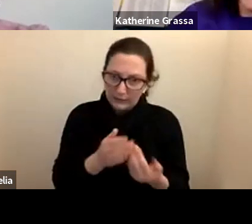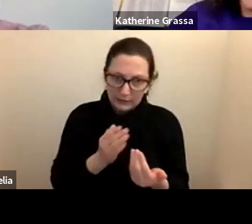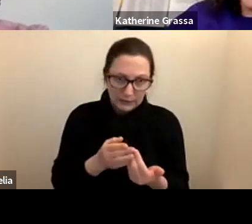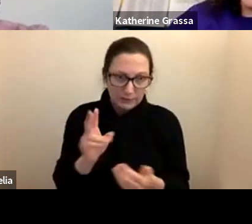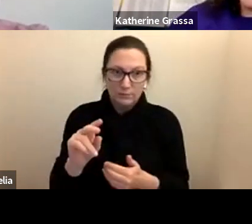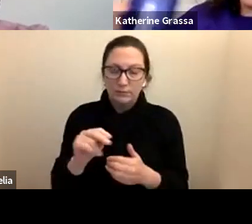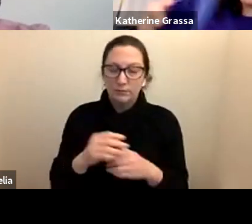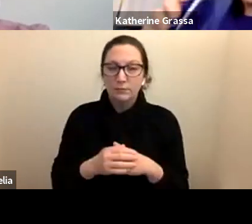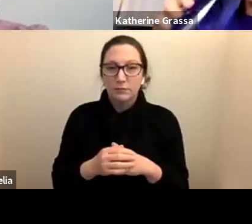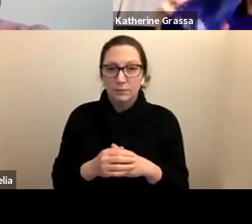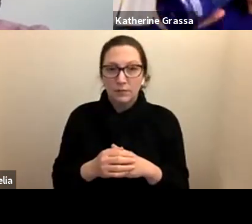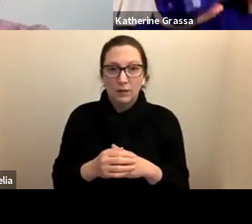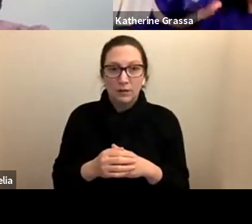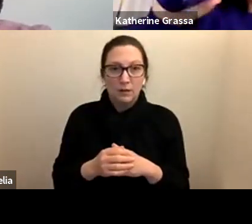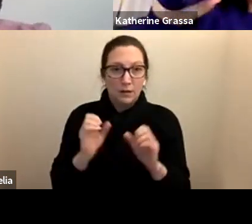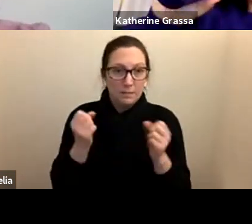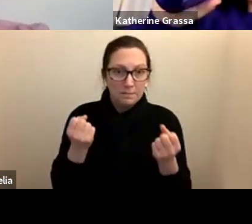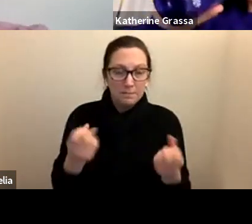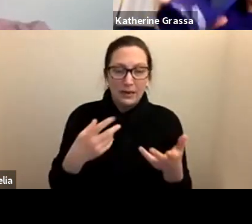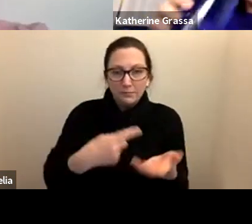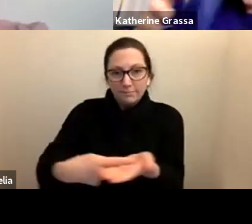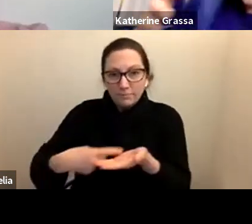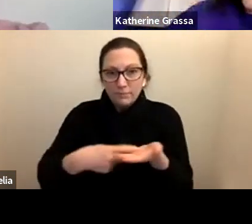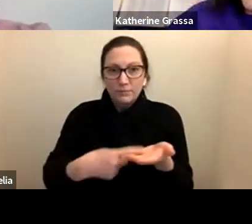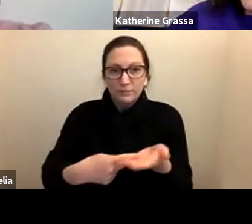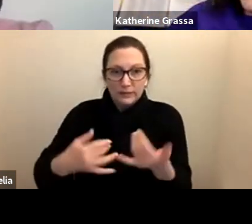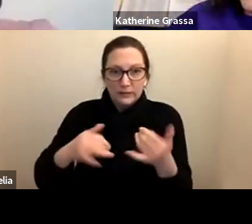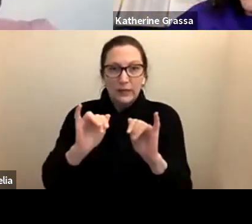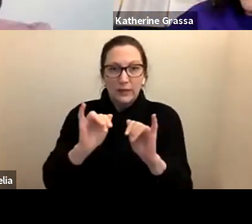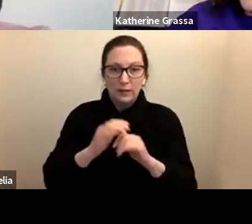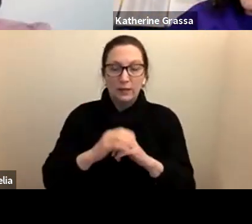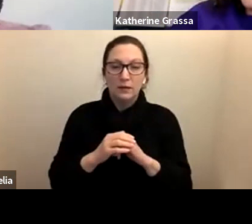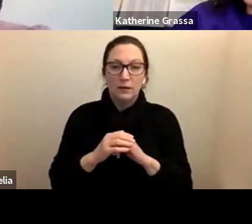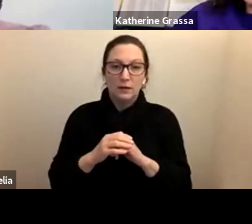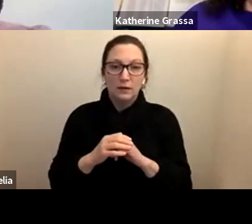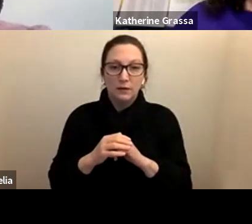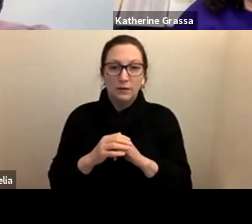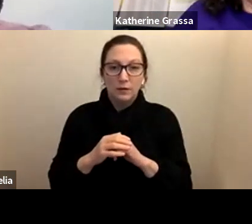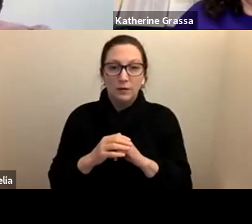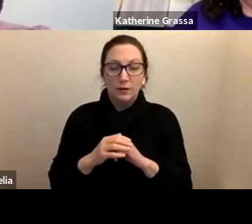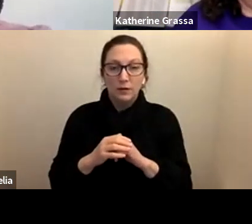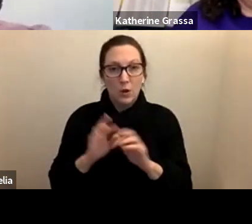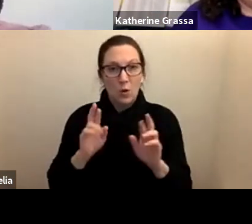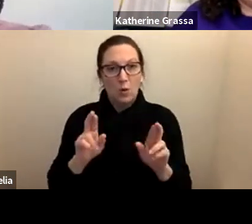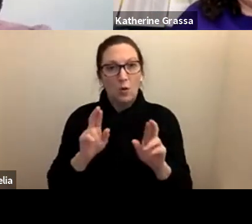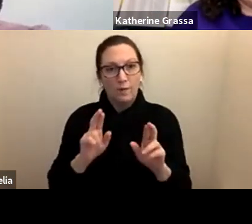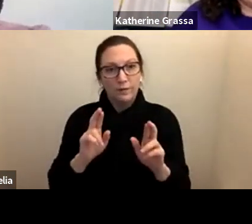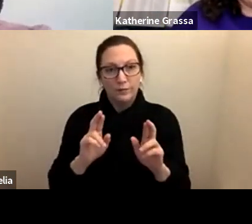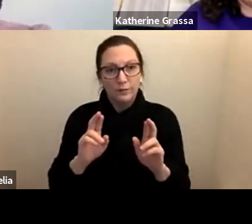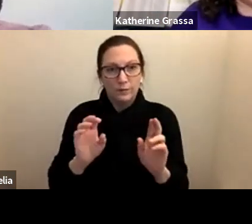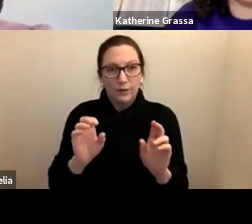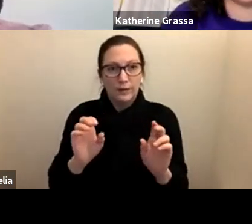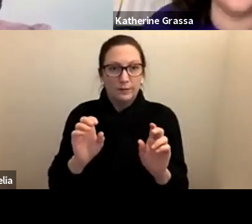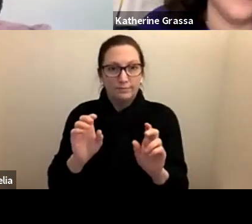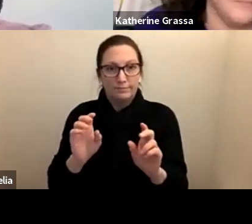easy. There'll be lots of discussion, and hopefully we will reach consensus